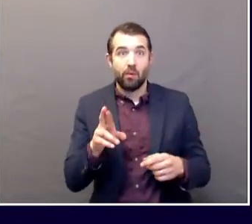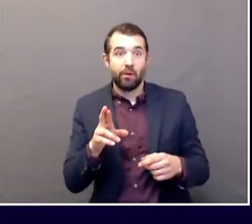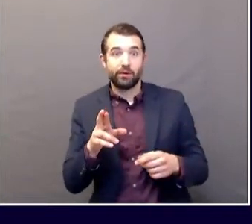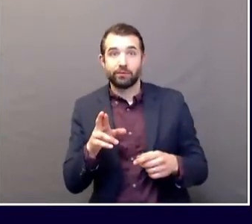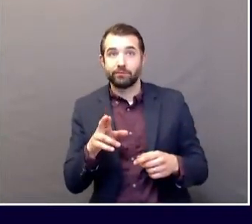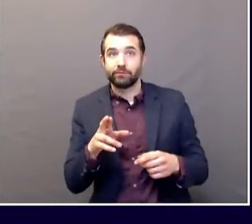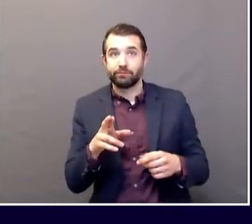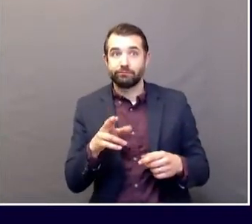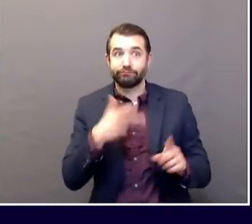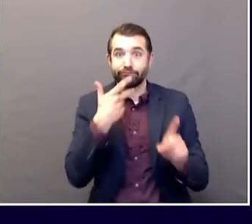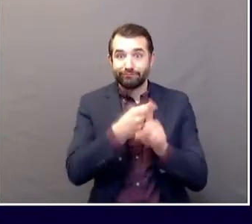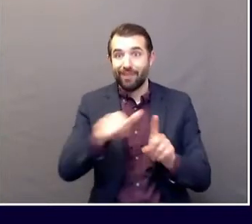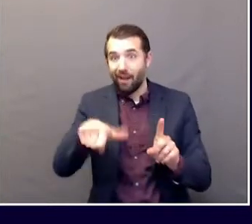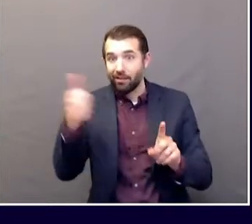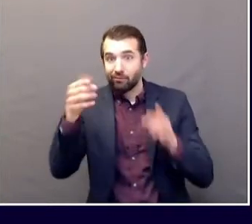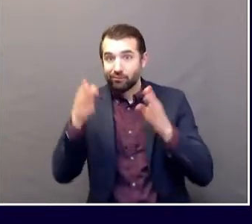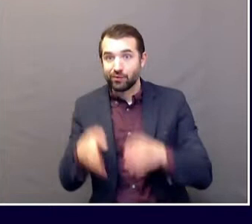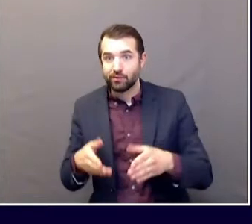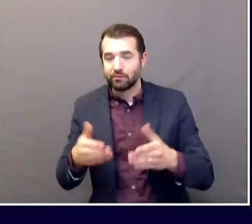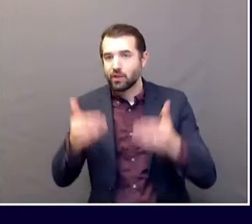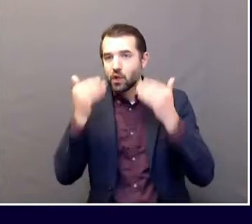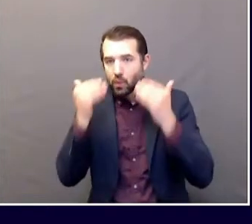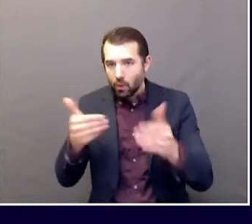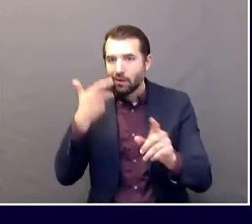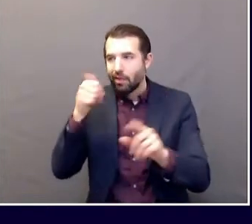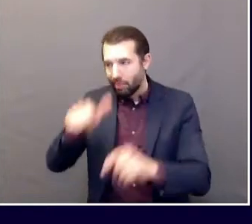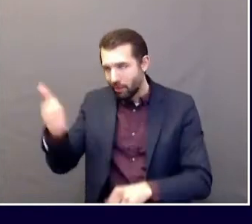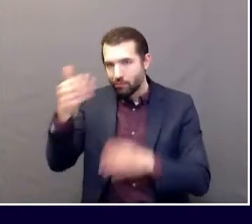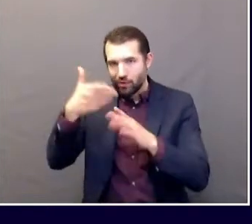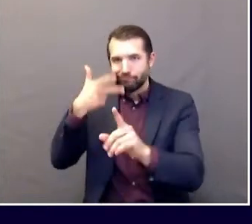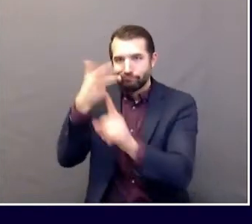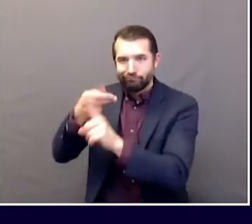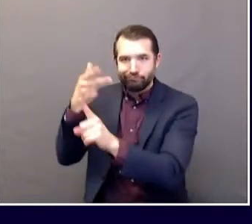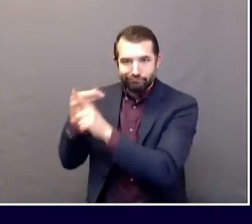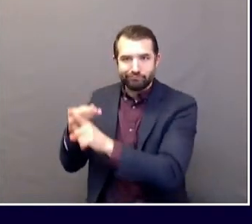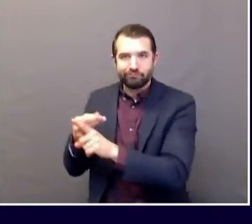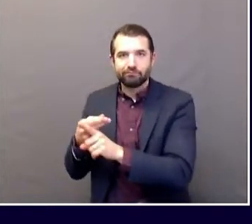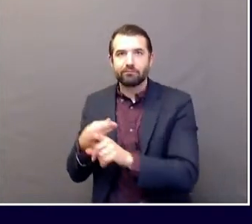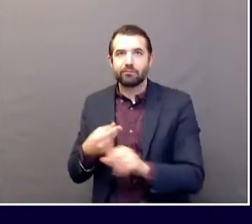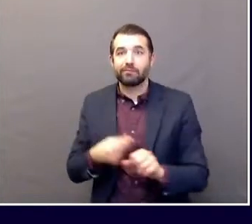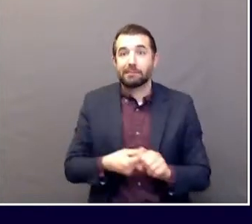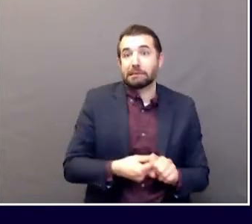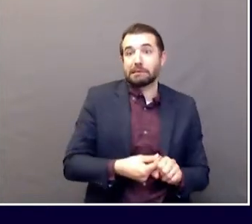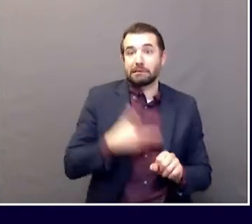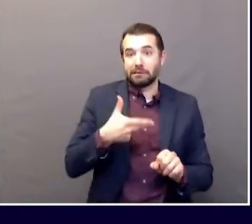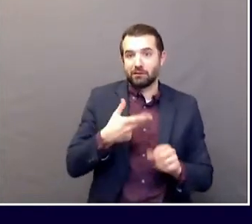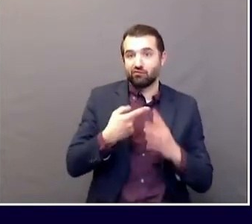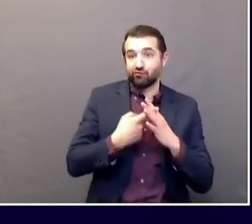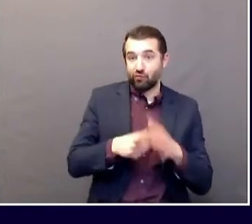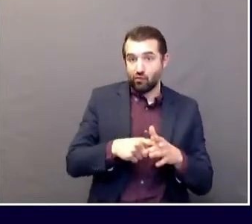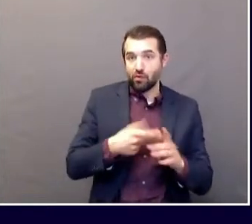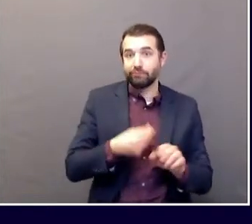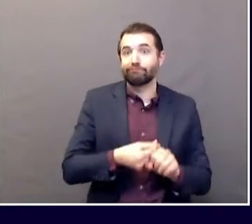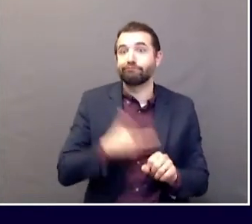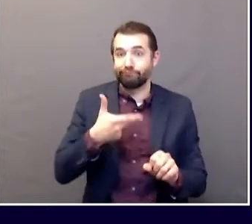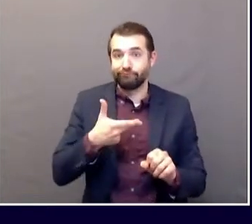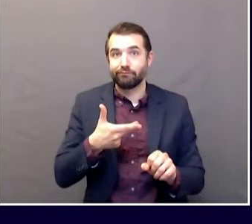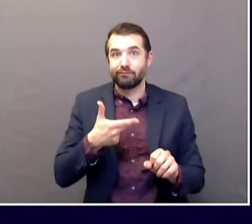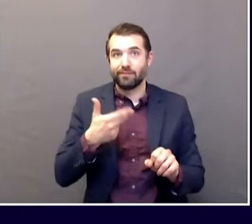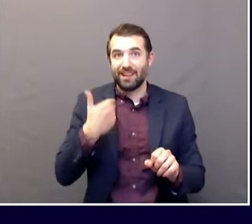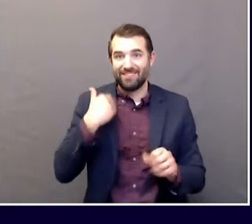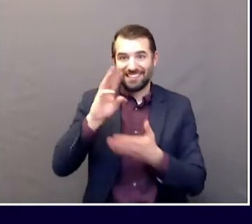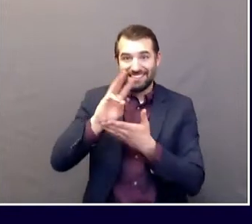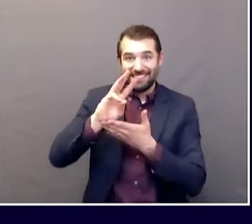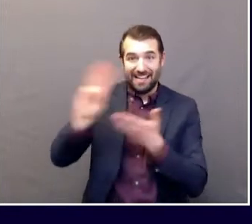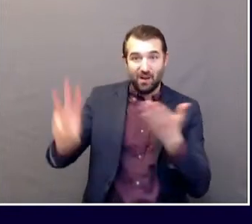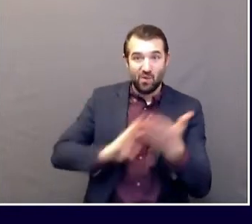time left after the vial is punctured in which all of the doses have to be used. And it may not be feasible to find somebody